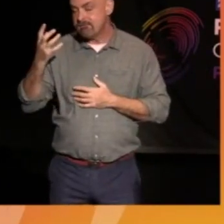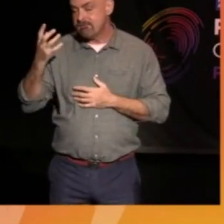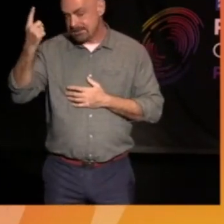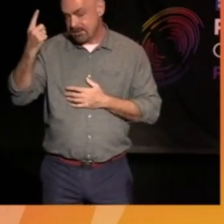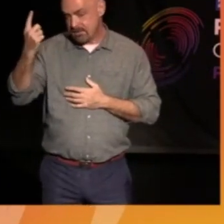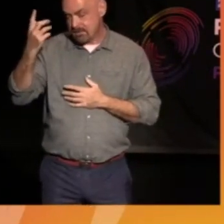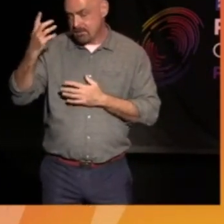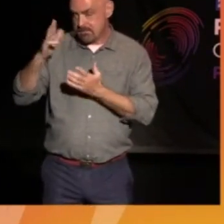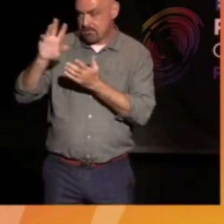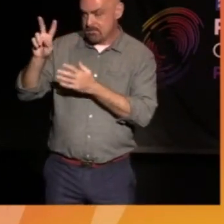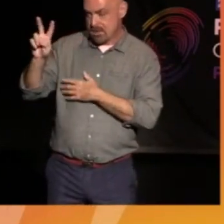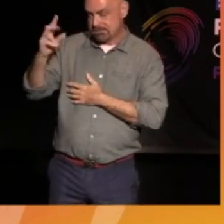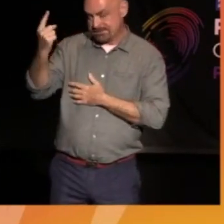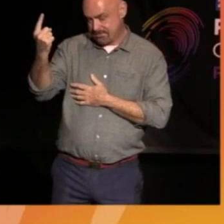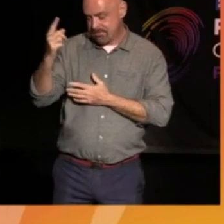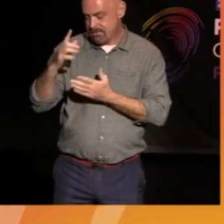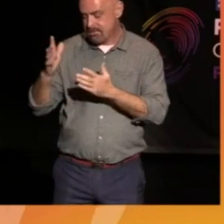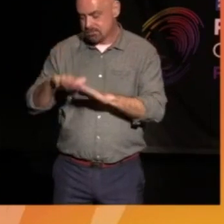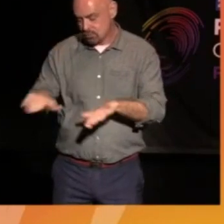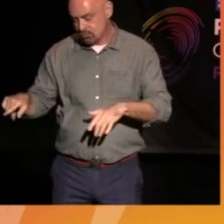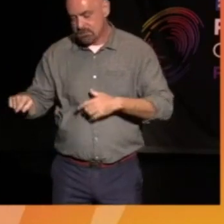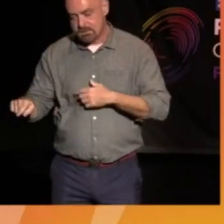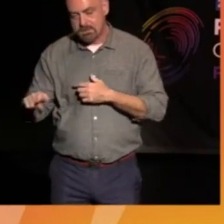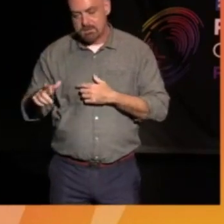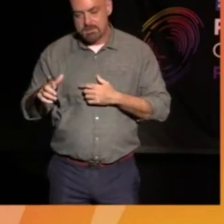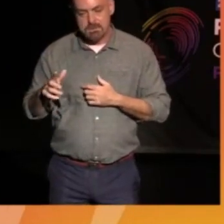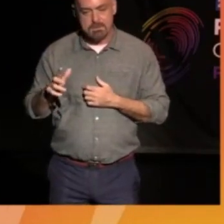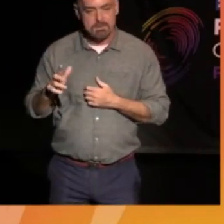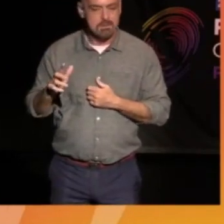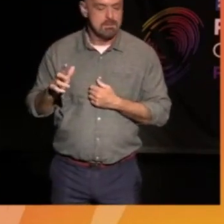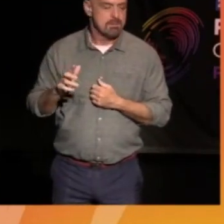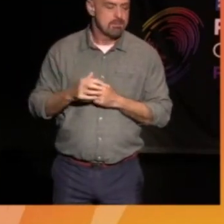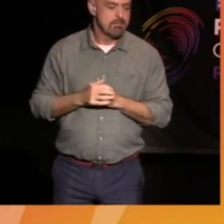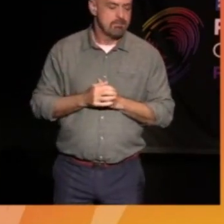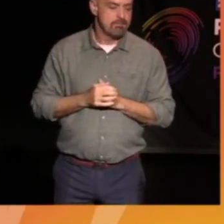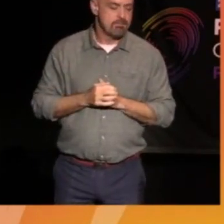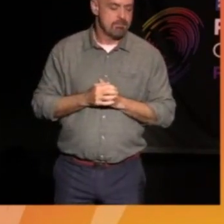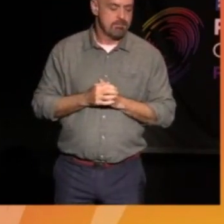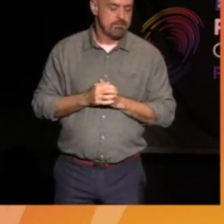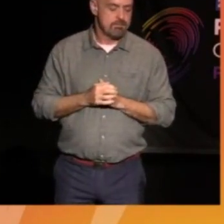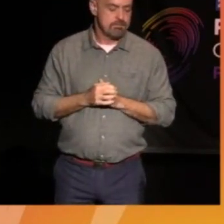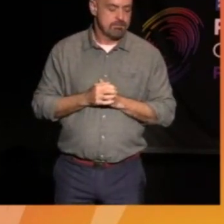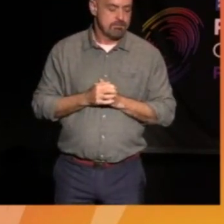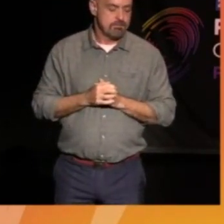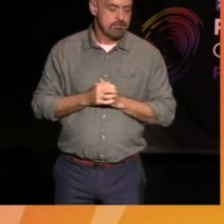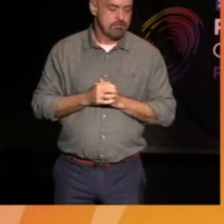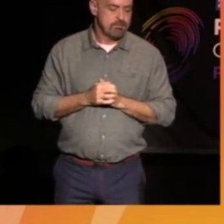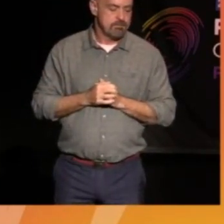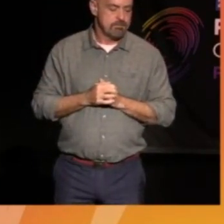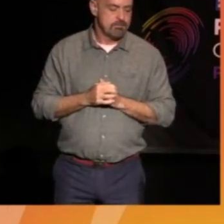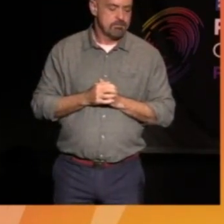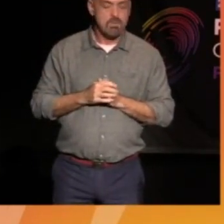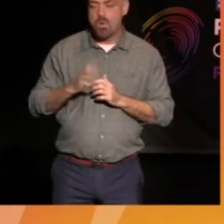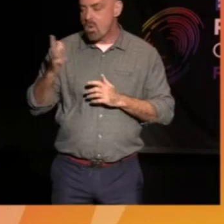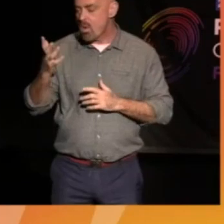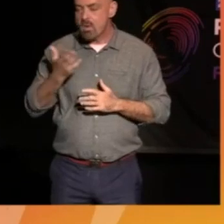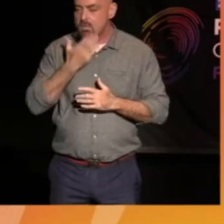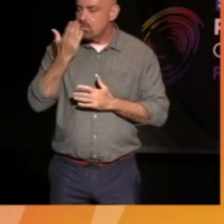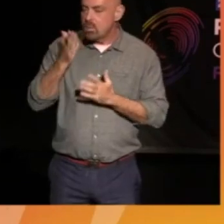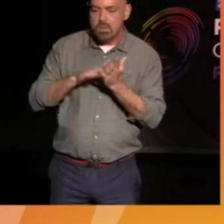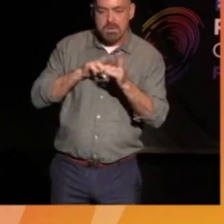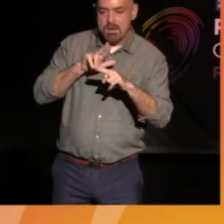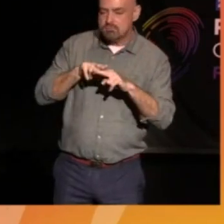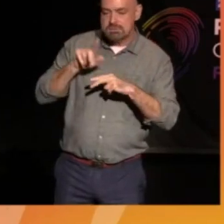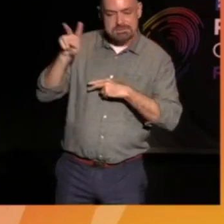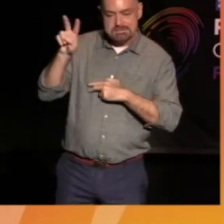or their parents they committed crime, they are orphans. So there are scheme, and